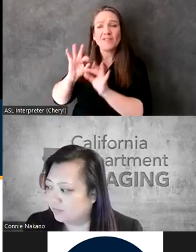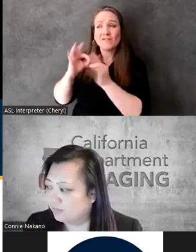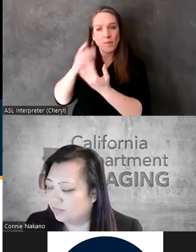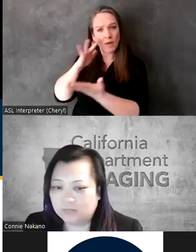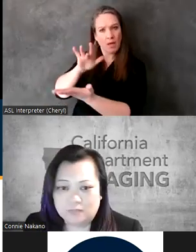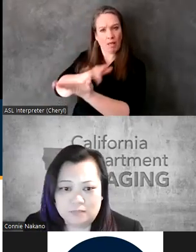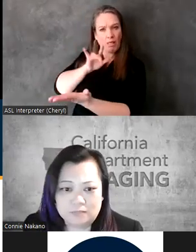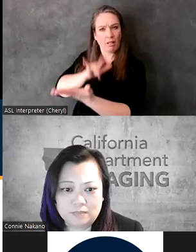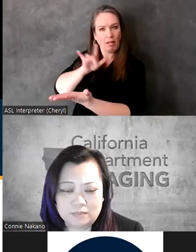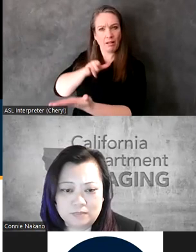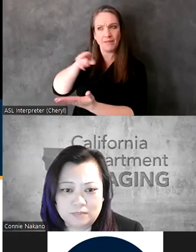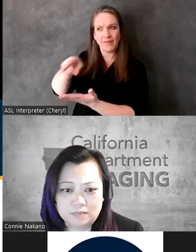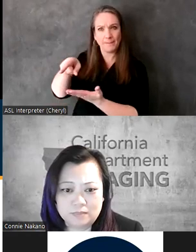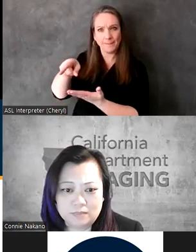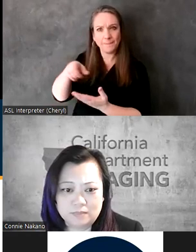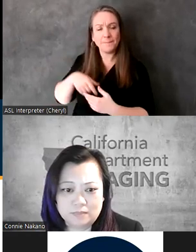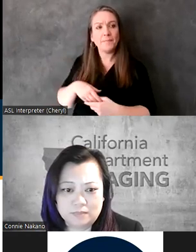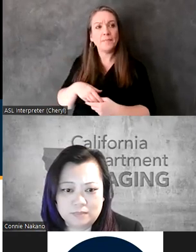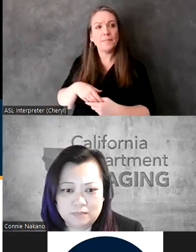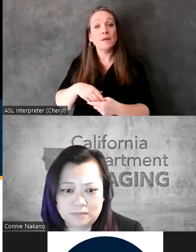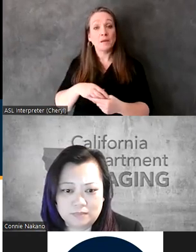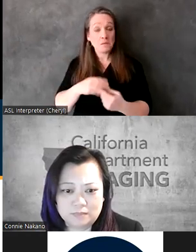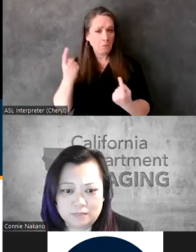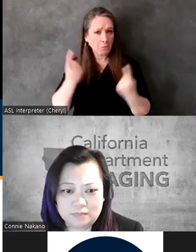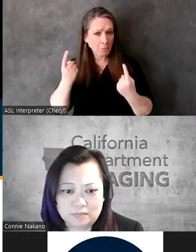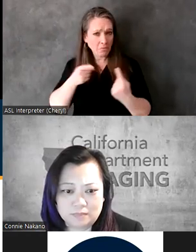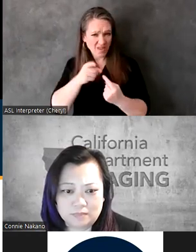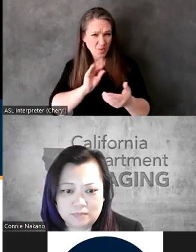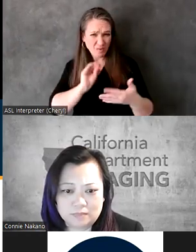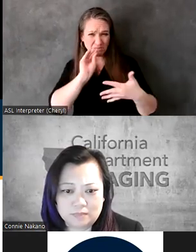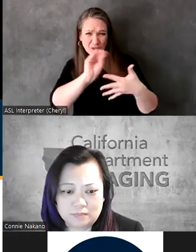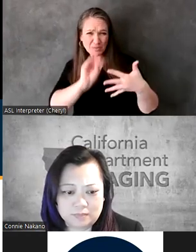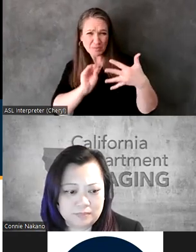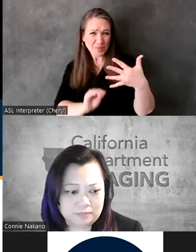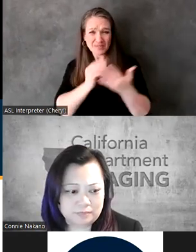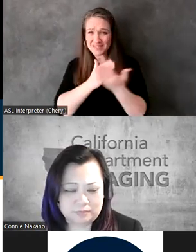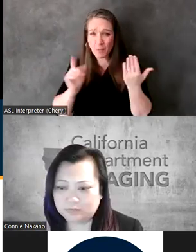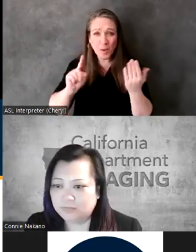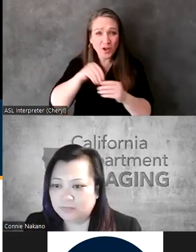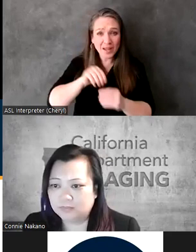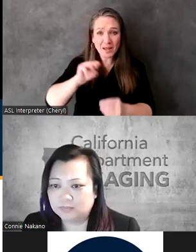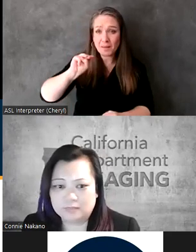if that's something that's been put into your master plan somewhere.